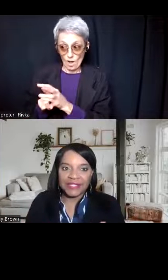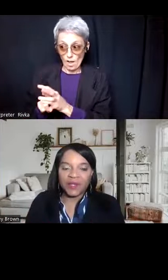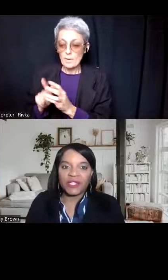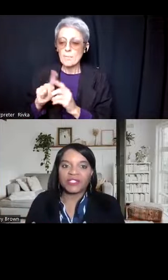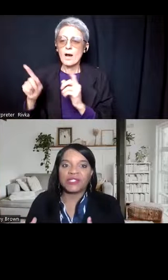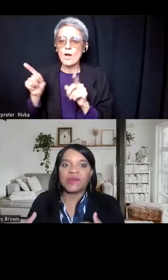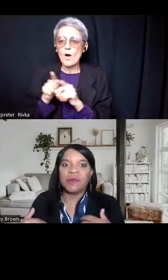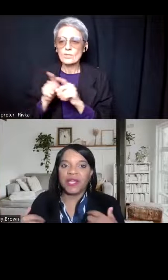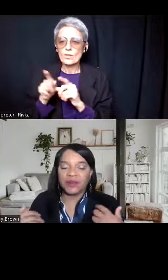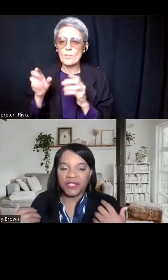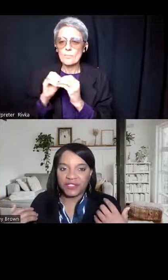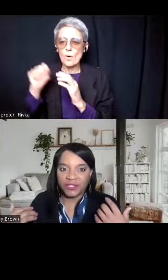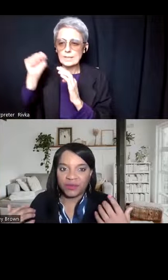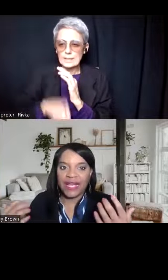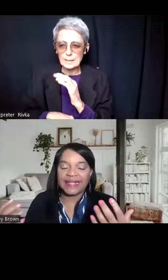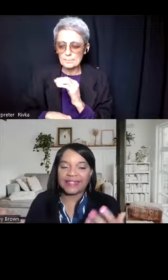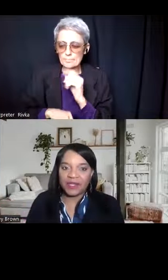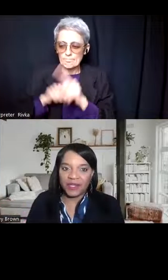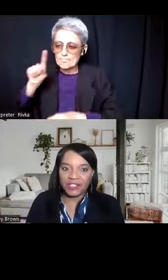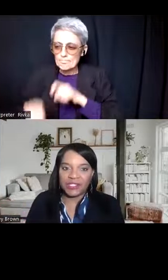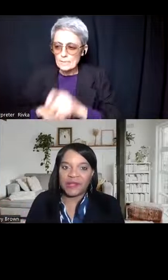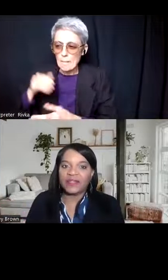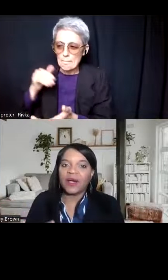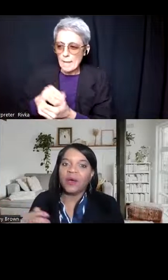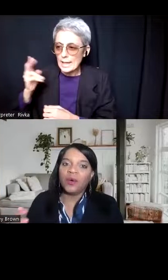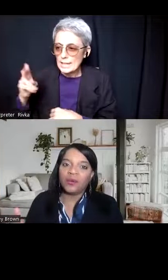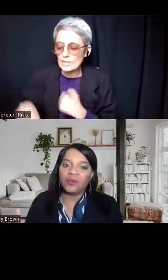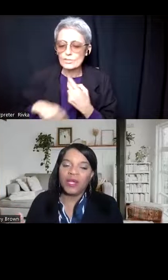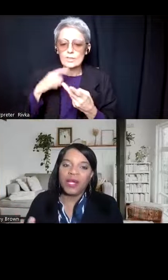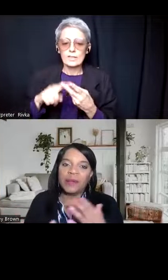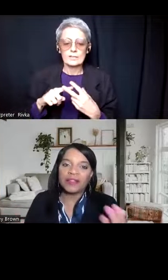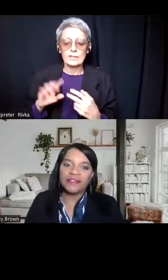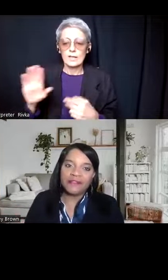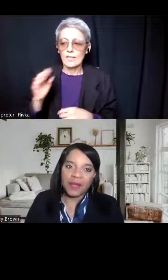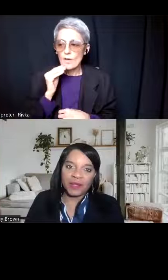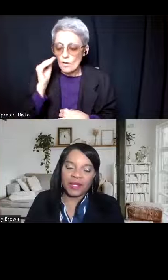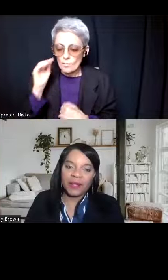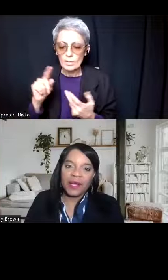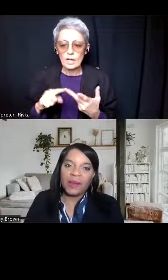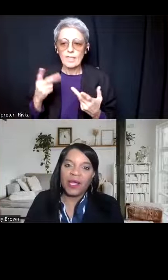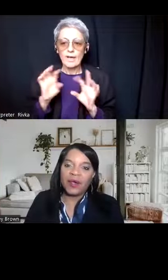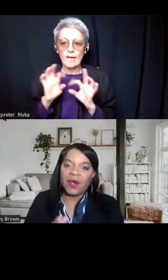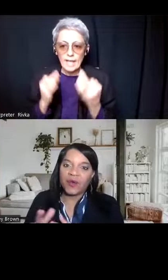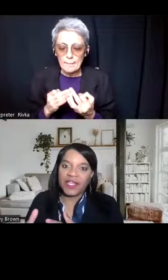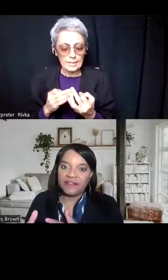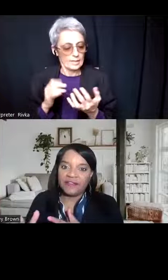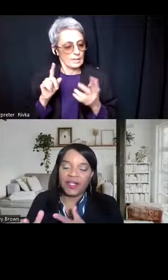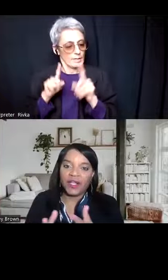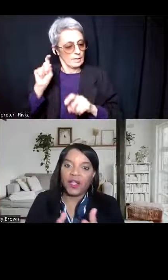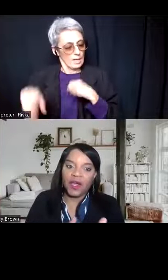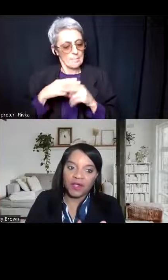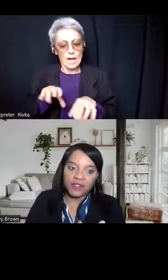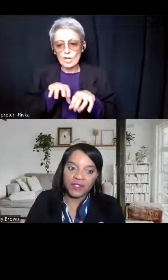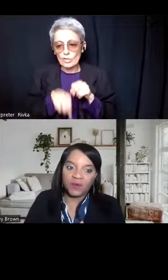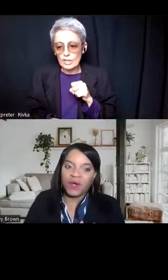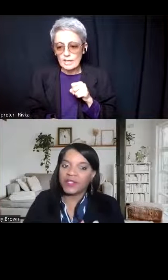we're asking questions about medical history. We're asking questions about the home, about the family, about grief